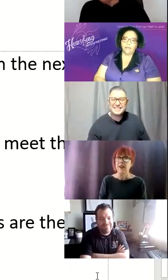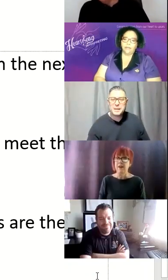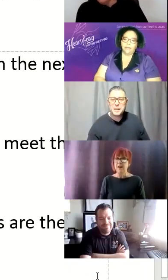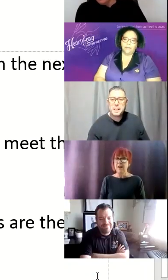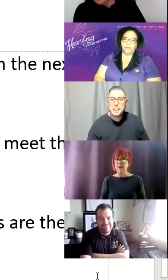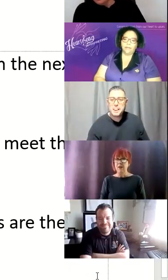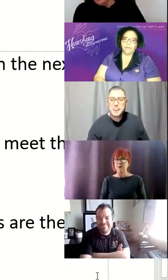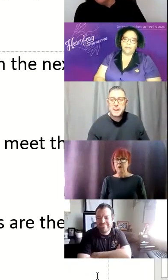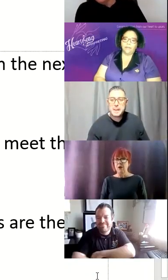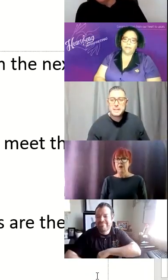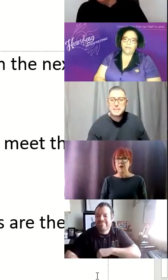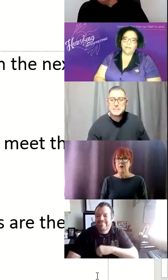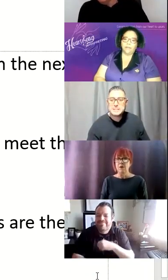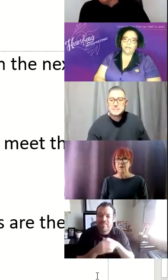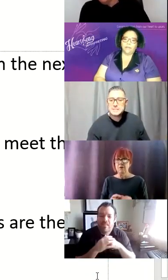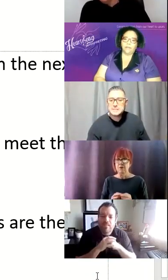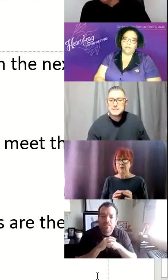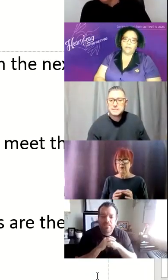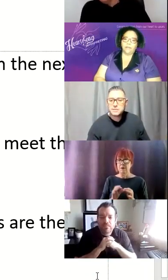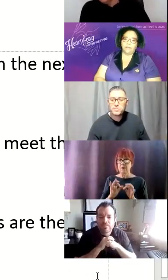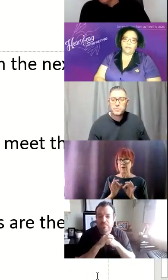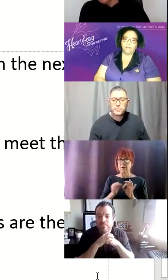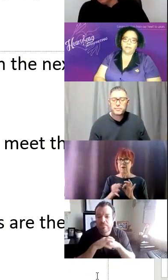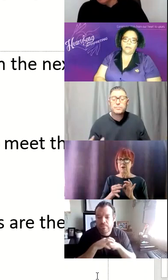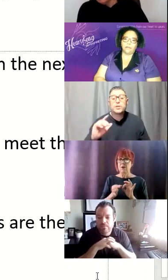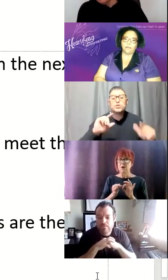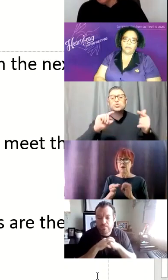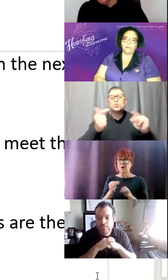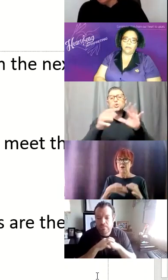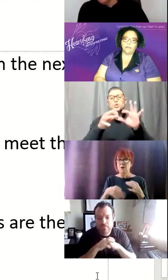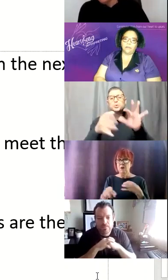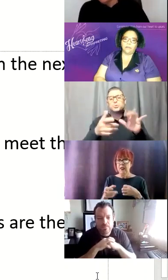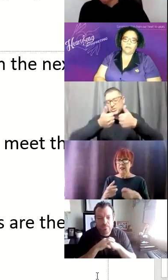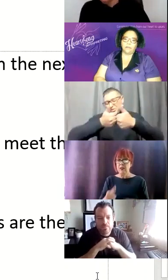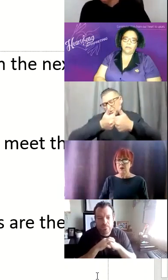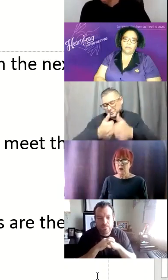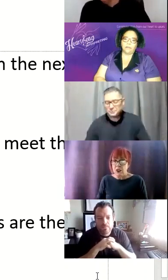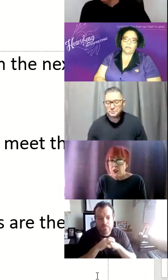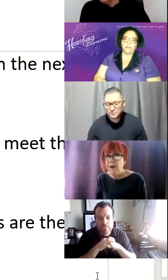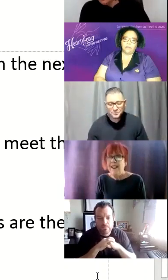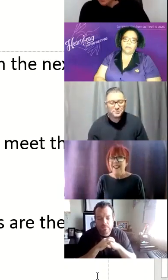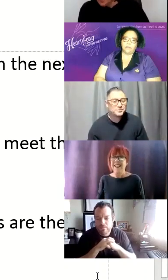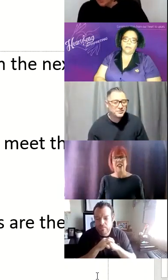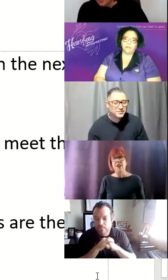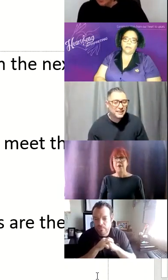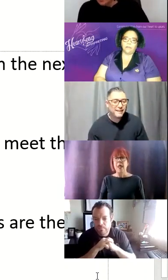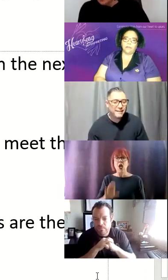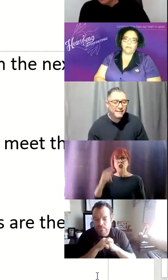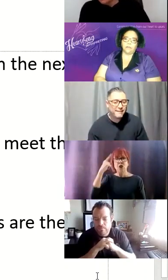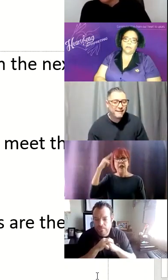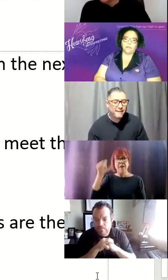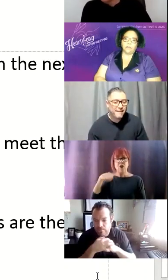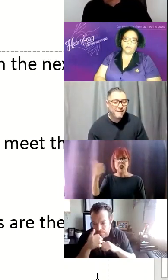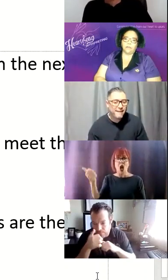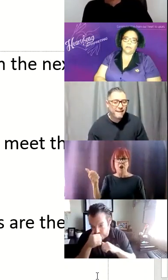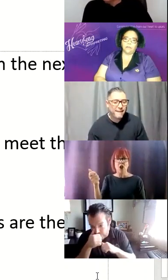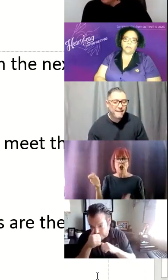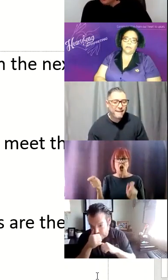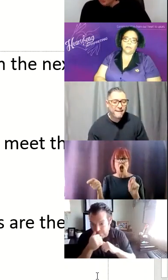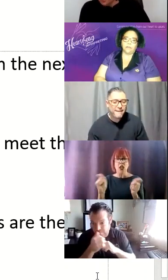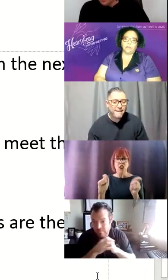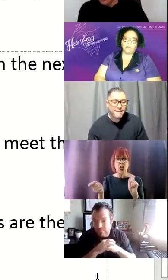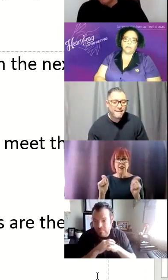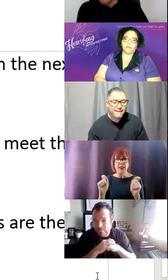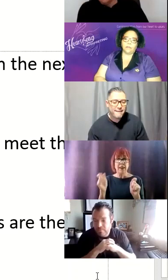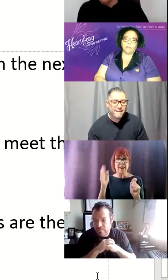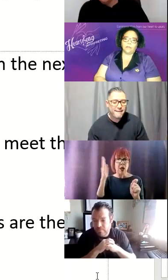Do you anticipate there would be any curriculum adjustments that we might need to consider for the